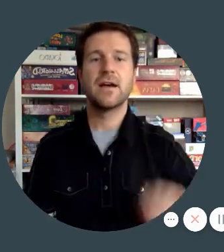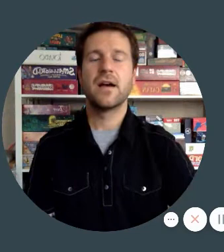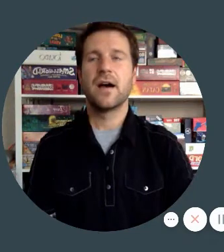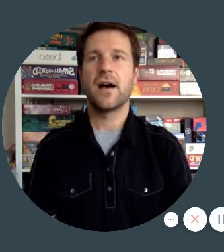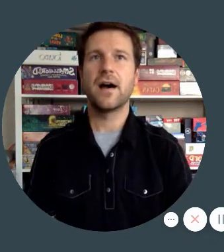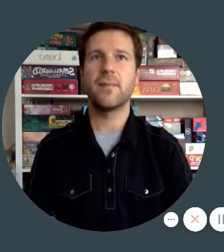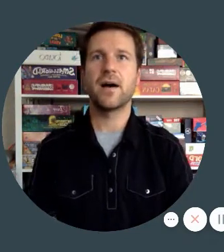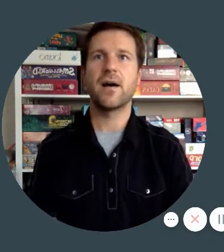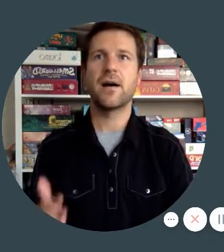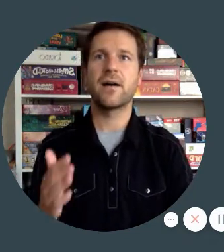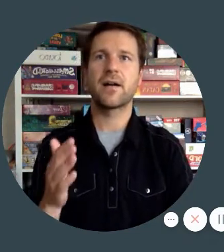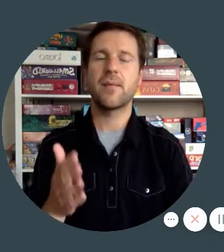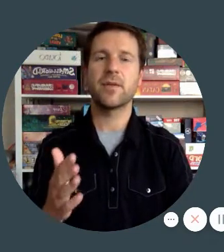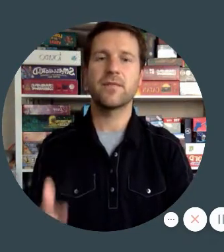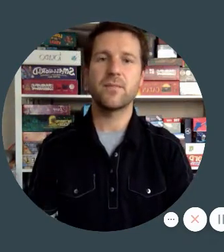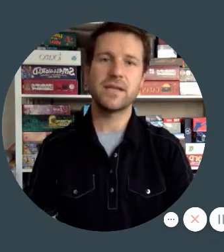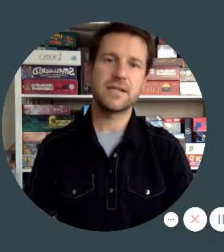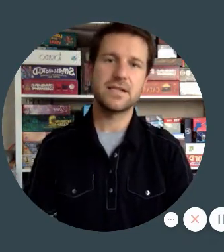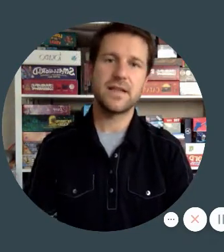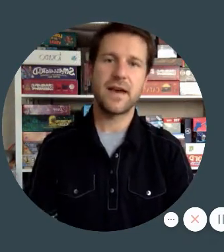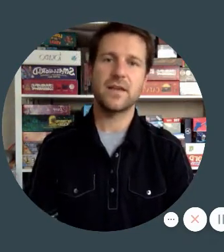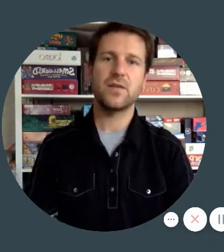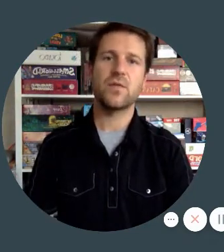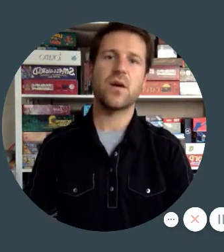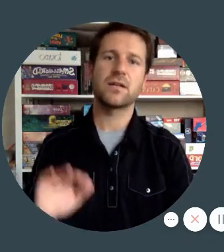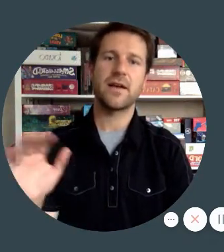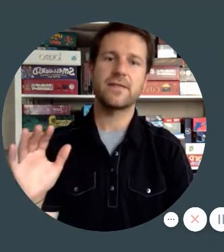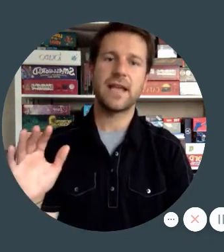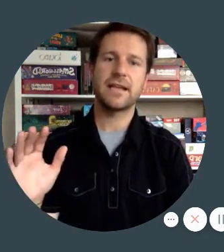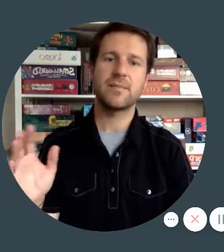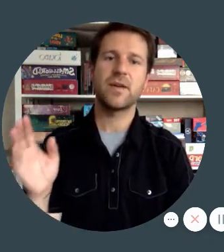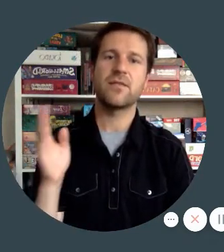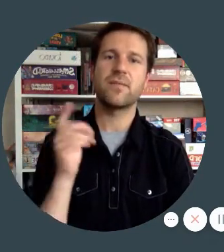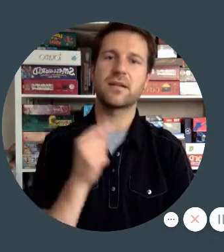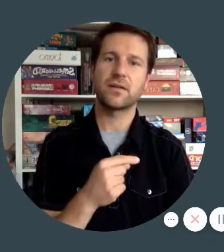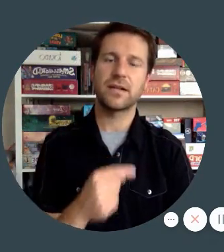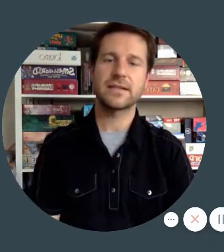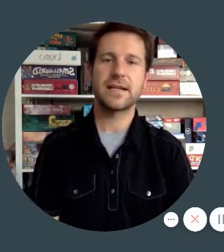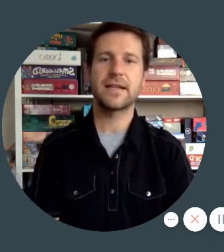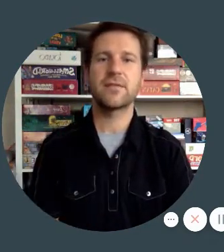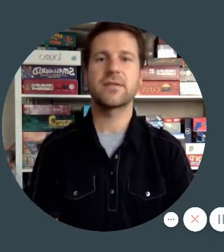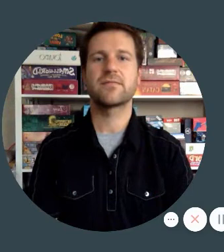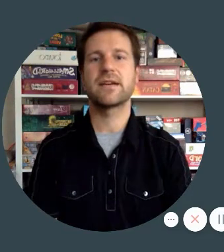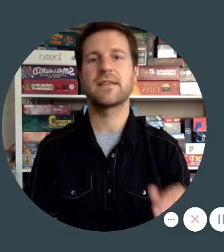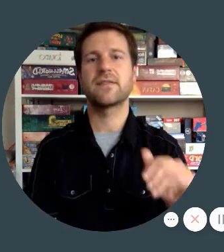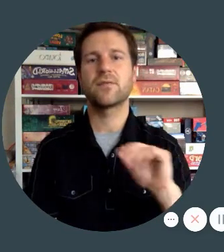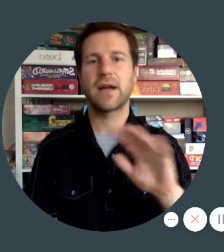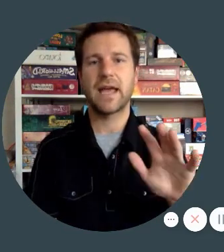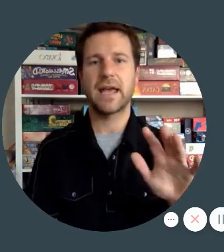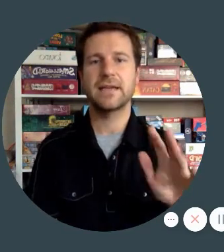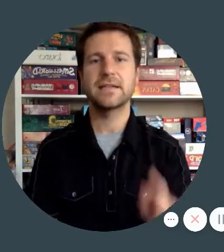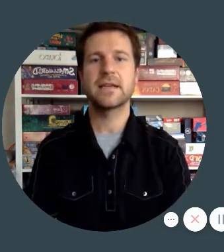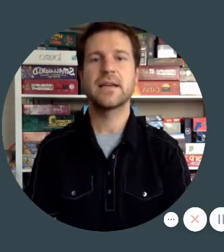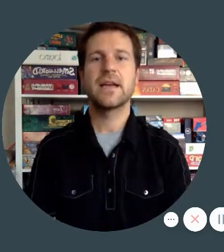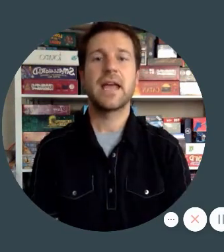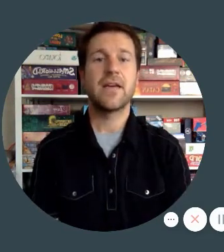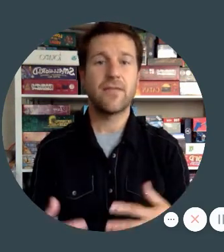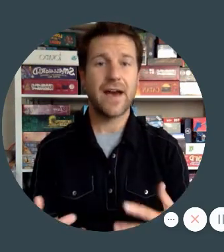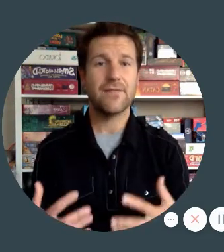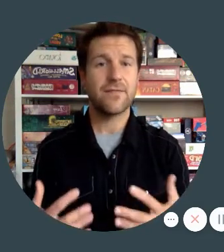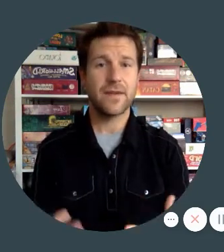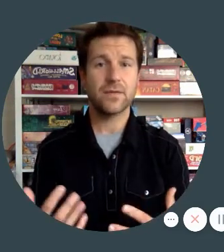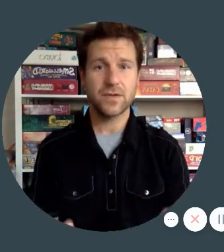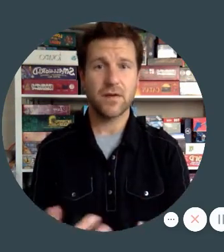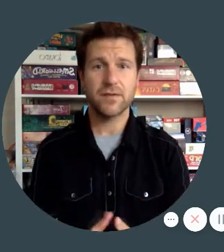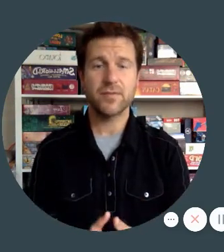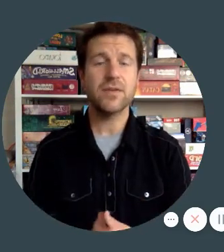hand. A couple of you mentioned that you are left-handed, but you've been learning sign language with the right hand. If